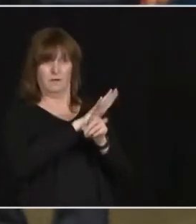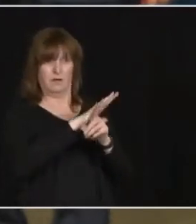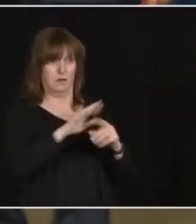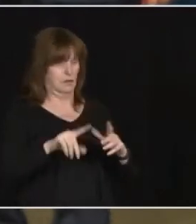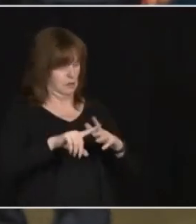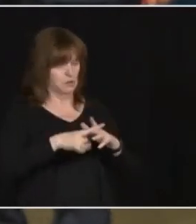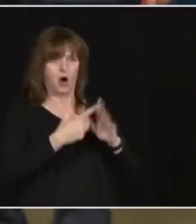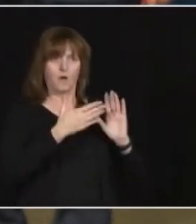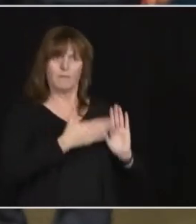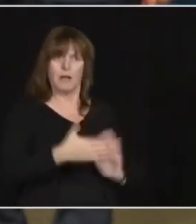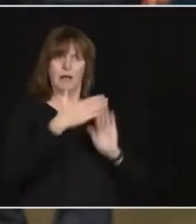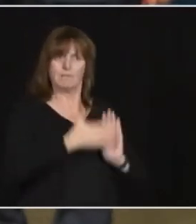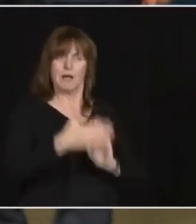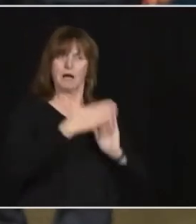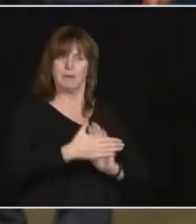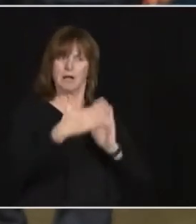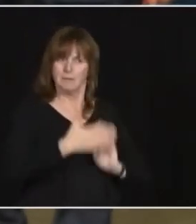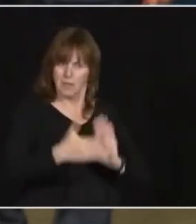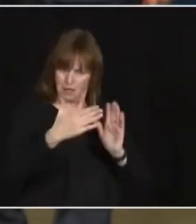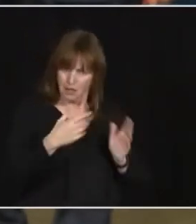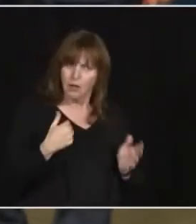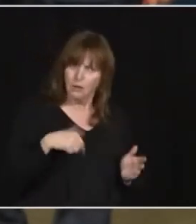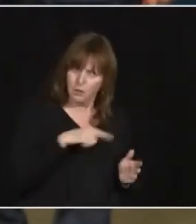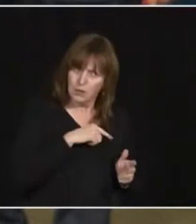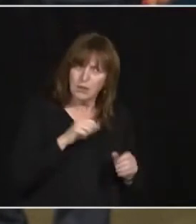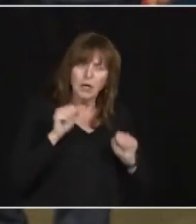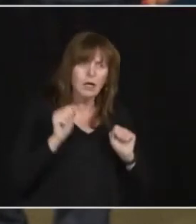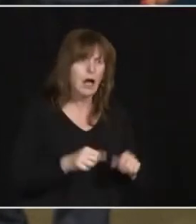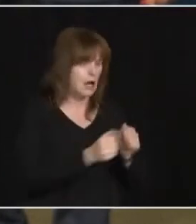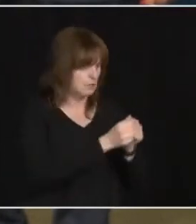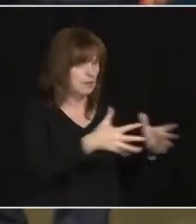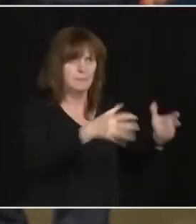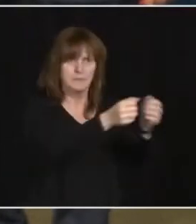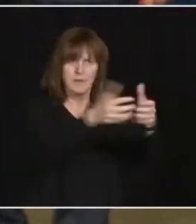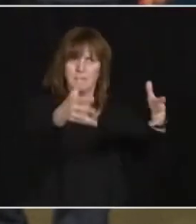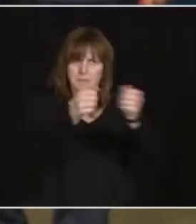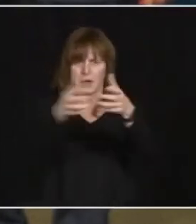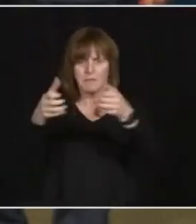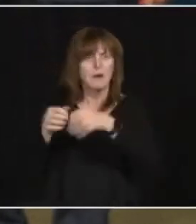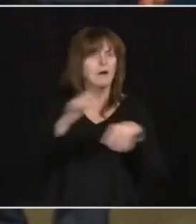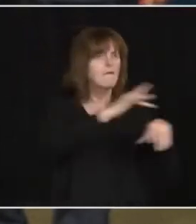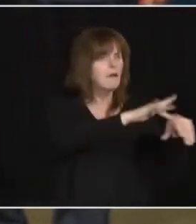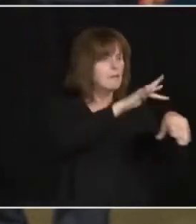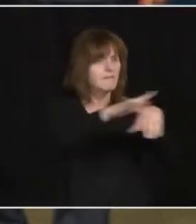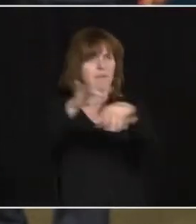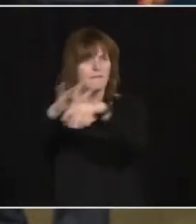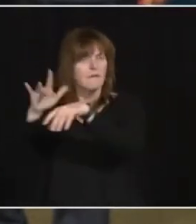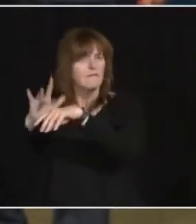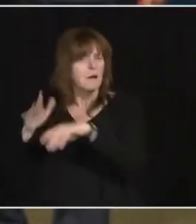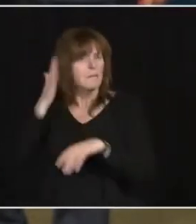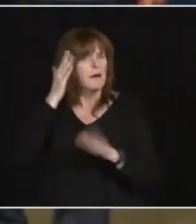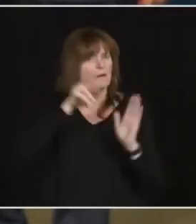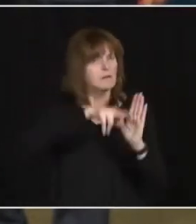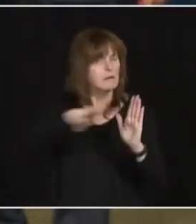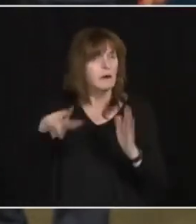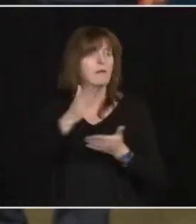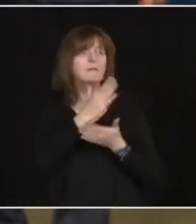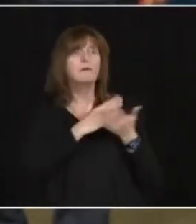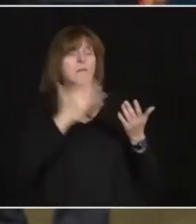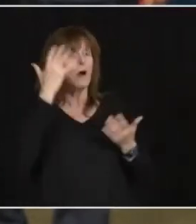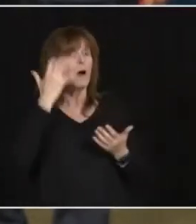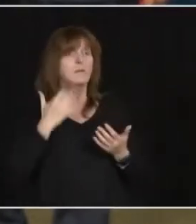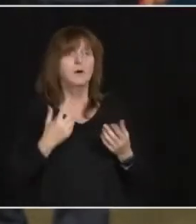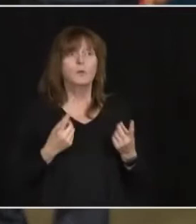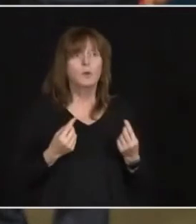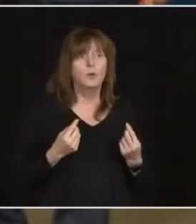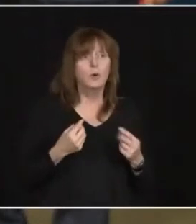quickly to increase the spaces across the province. Some hospitals have chosen to increase capacity by renting hotel